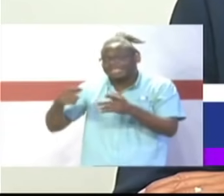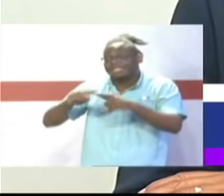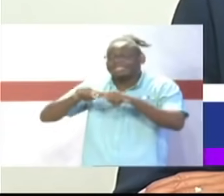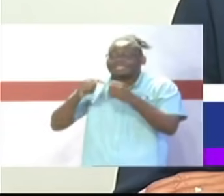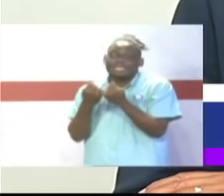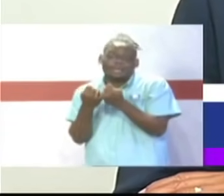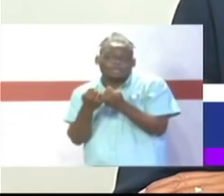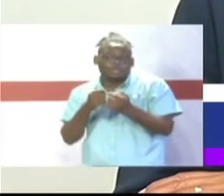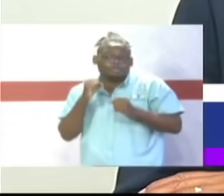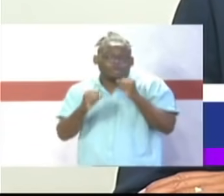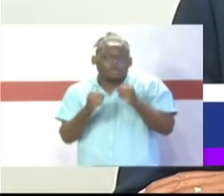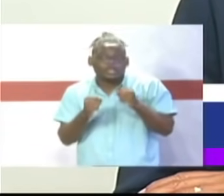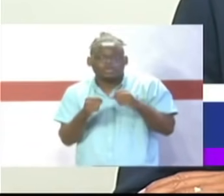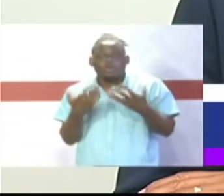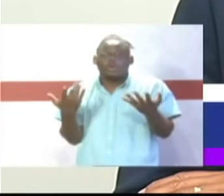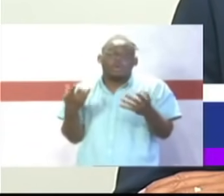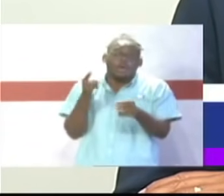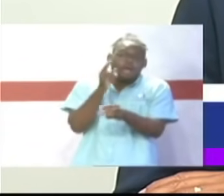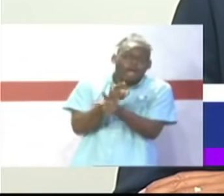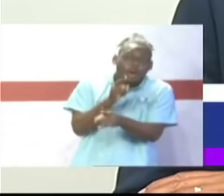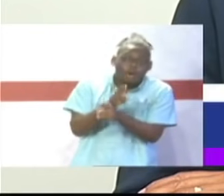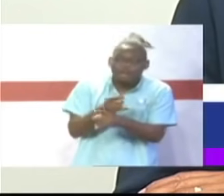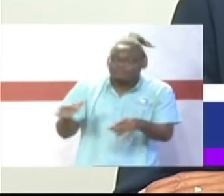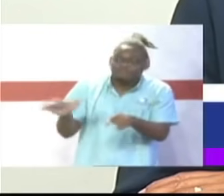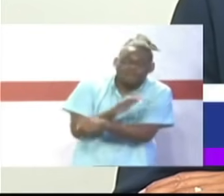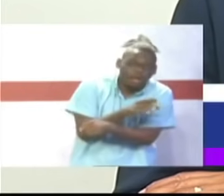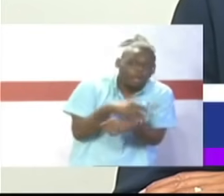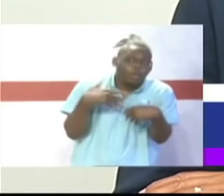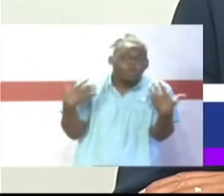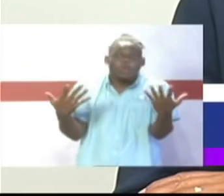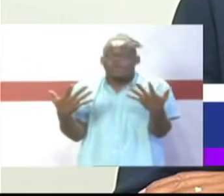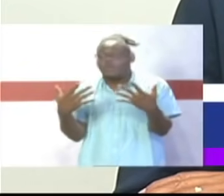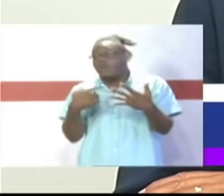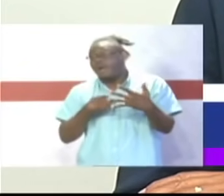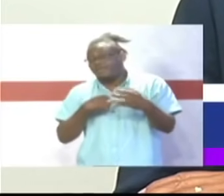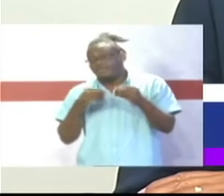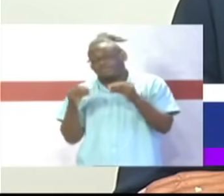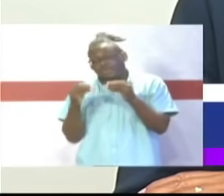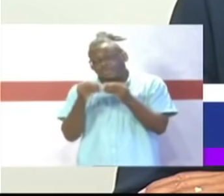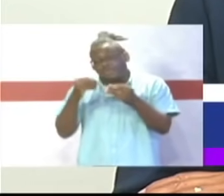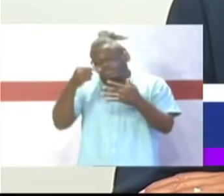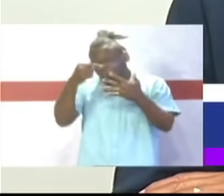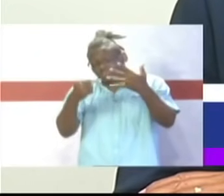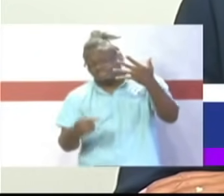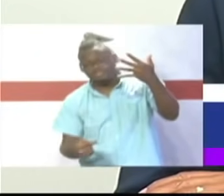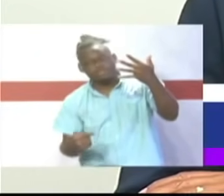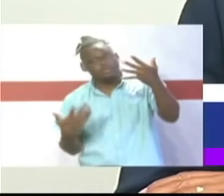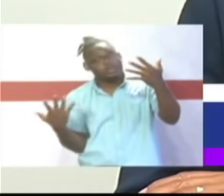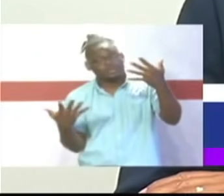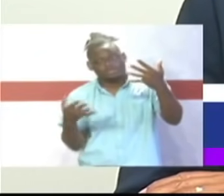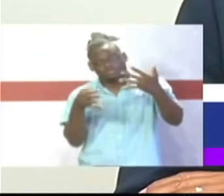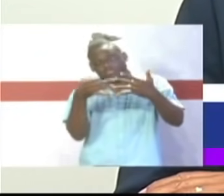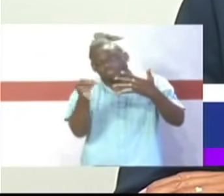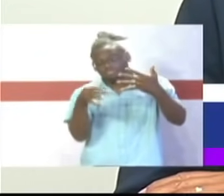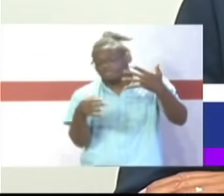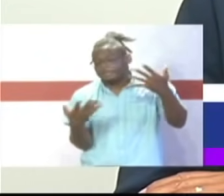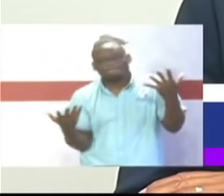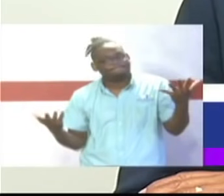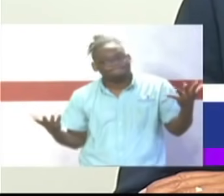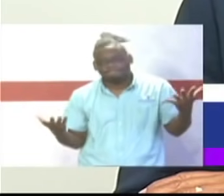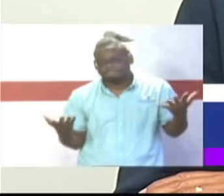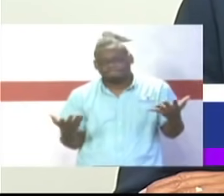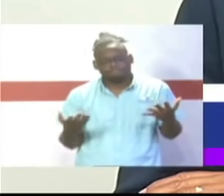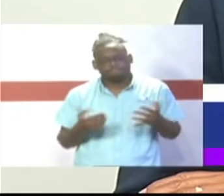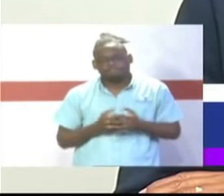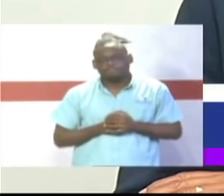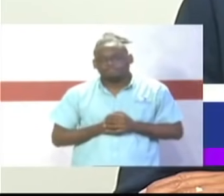alcohol, full service, it is always the prerogative of the Honorable Prime Minister who makes